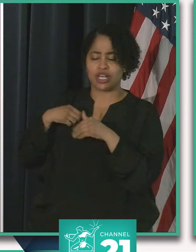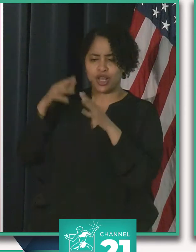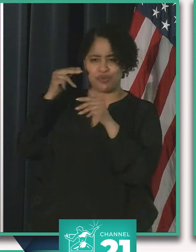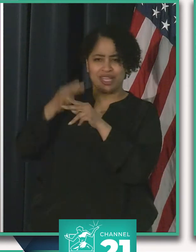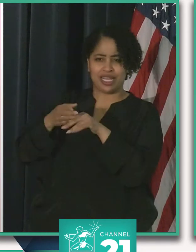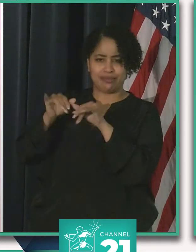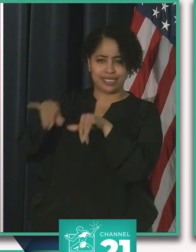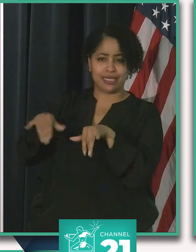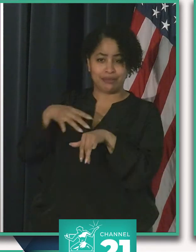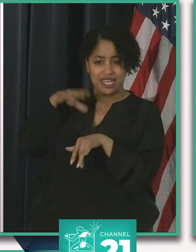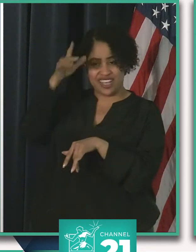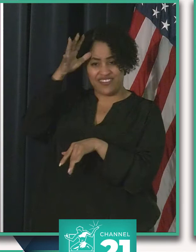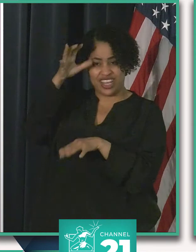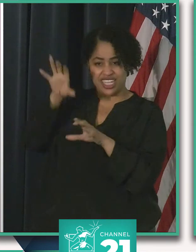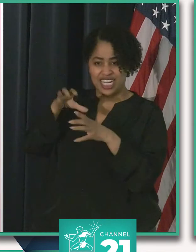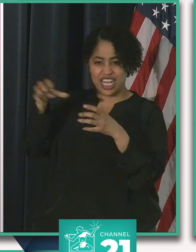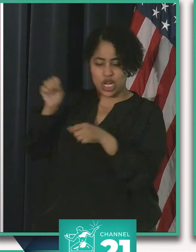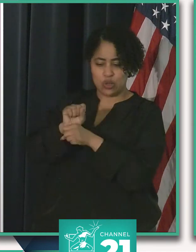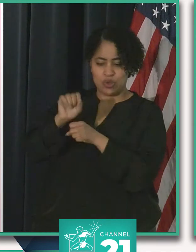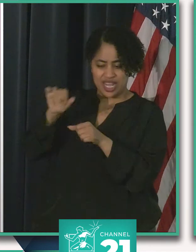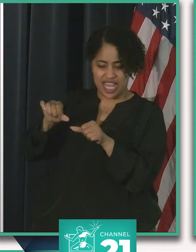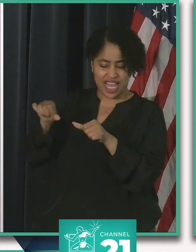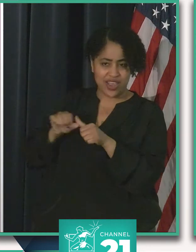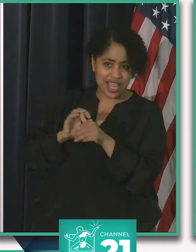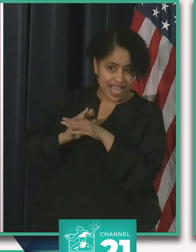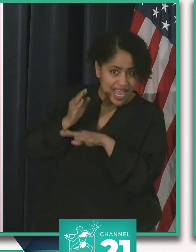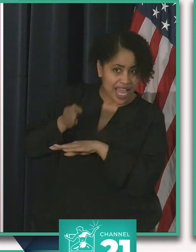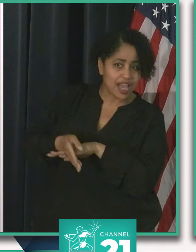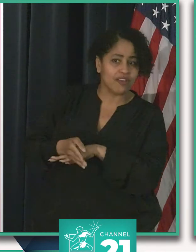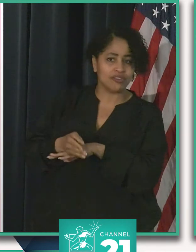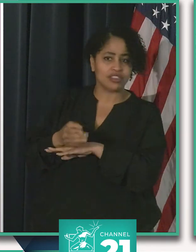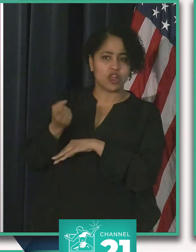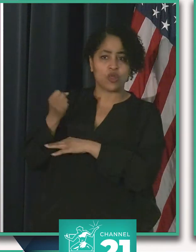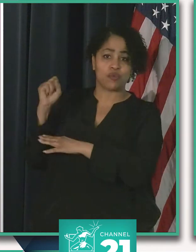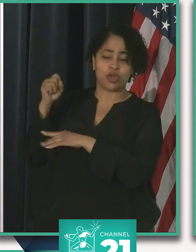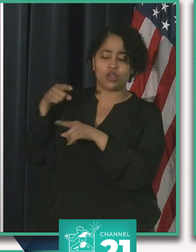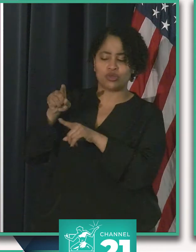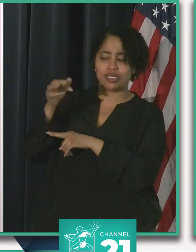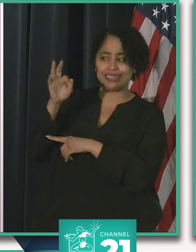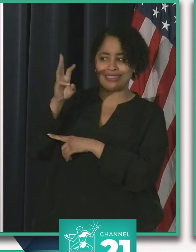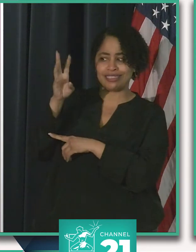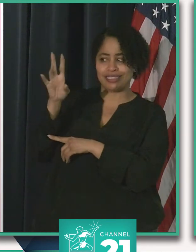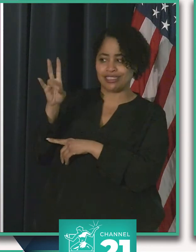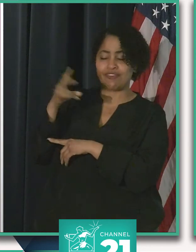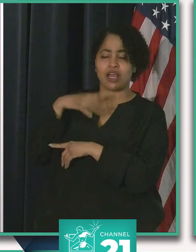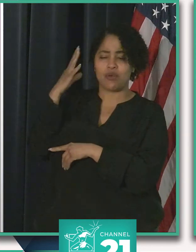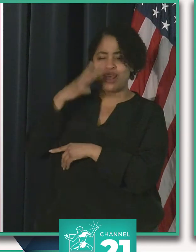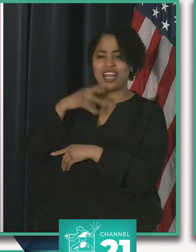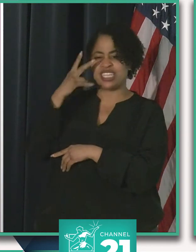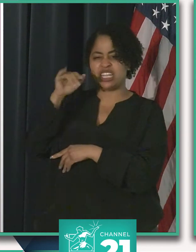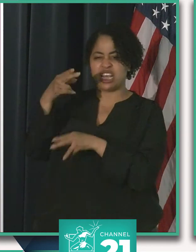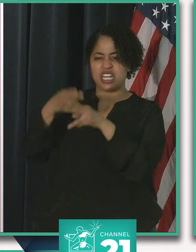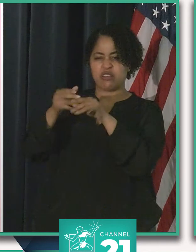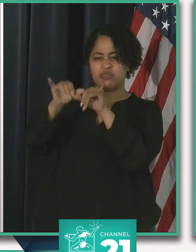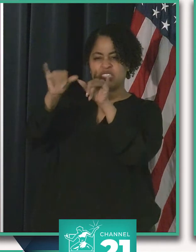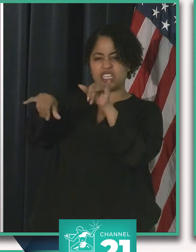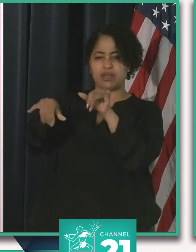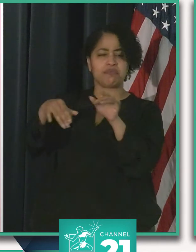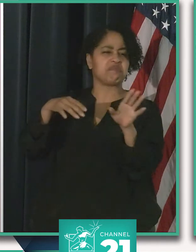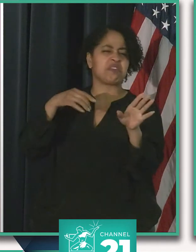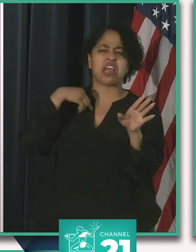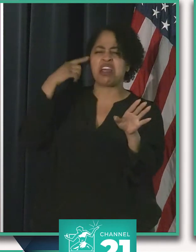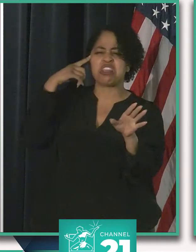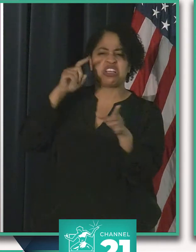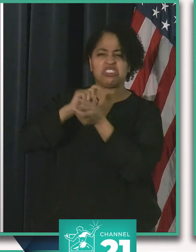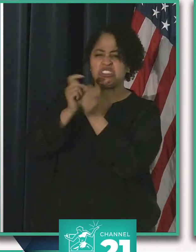My father did a lot of work in that area after the rebellion in 67. So I really would like to see that name stay. I don't think the name